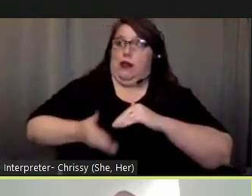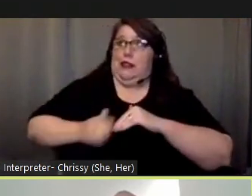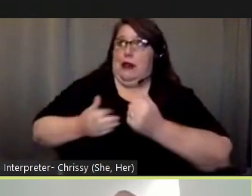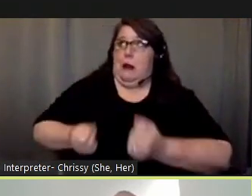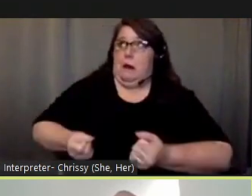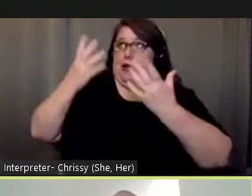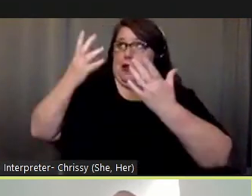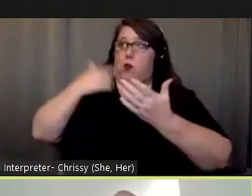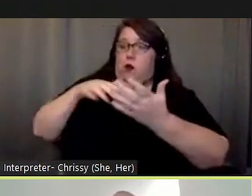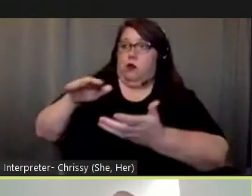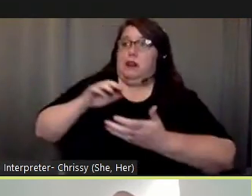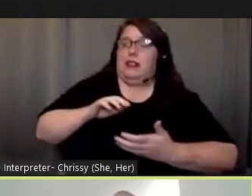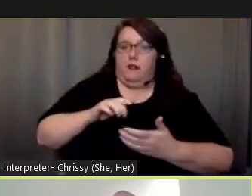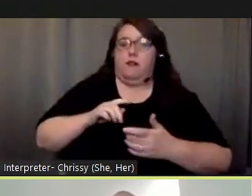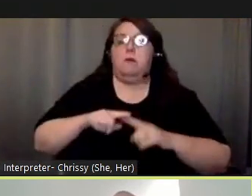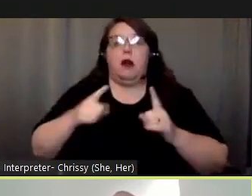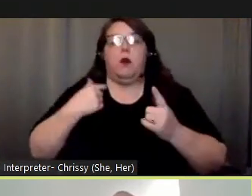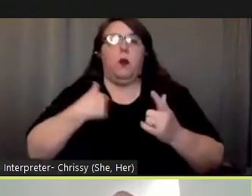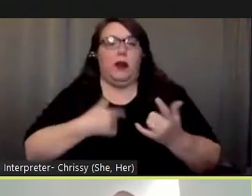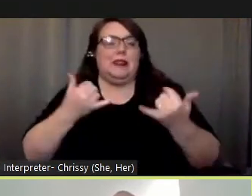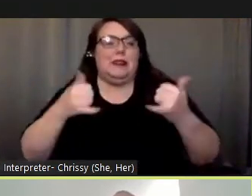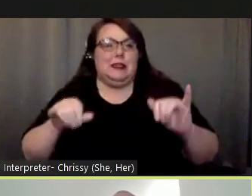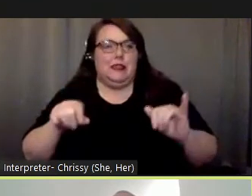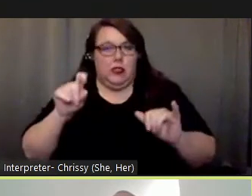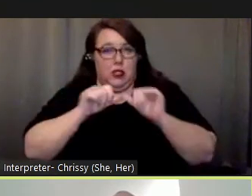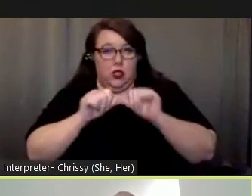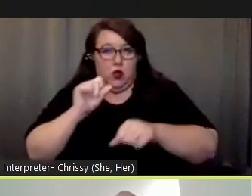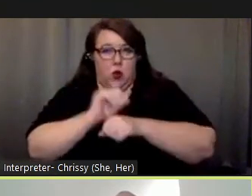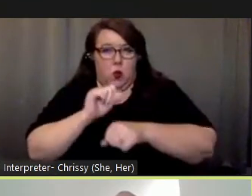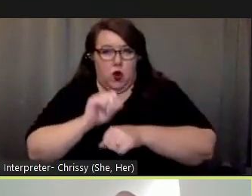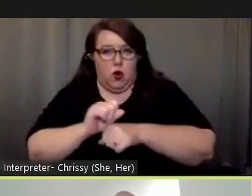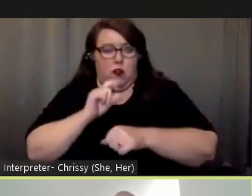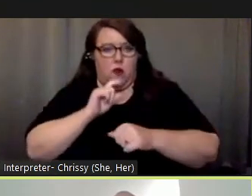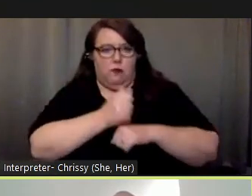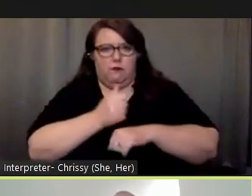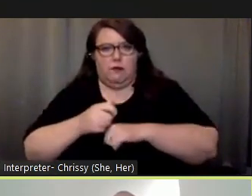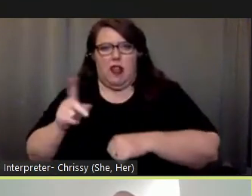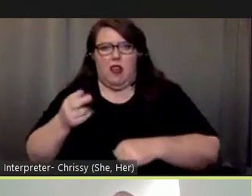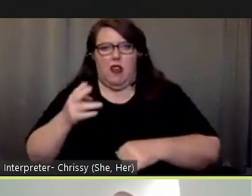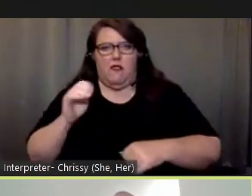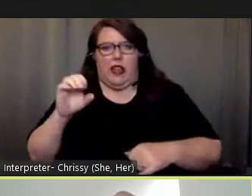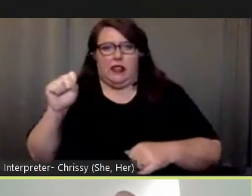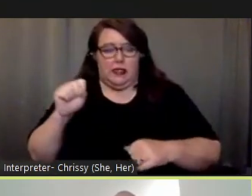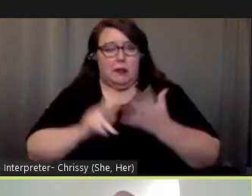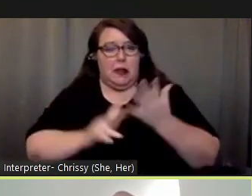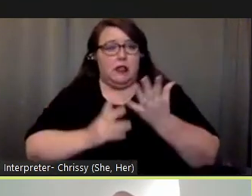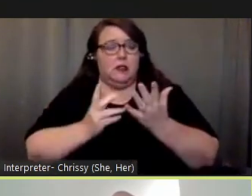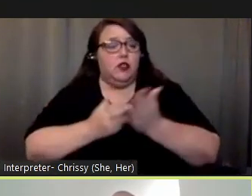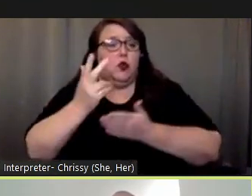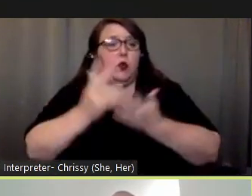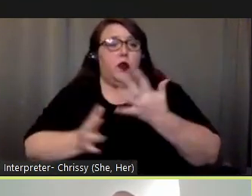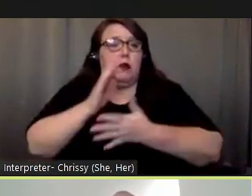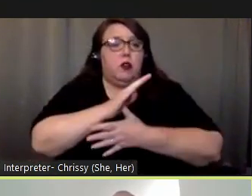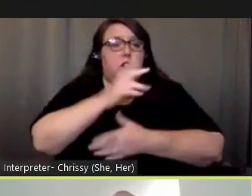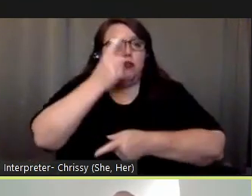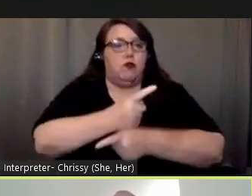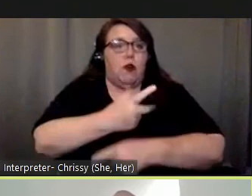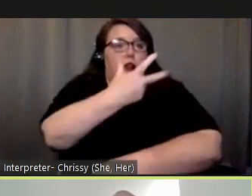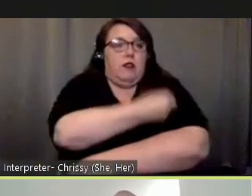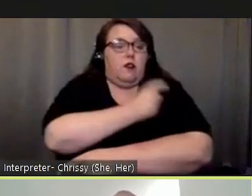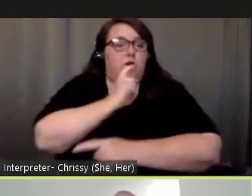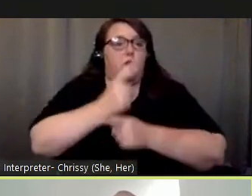state, we do still need to continue to do our work on phasing to ensure that we are prioritizing the right vaccine for the right